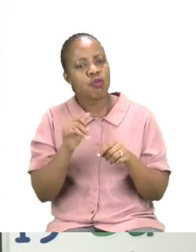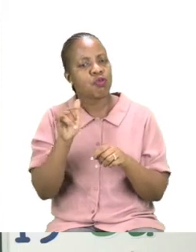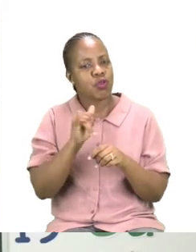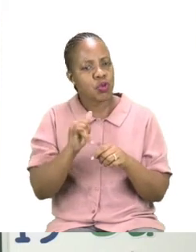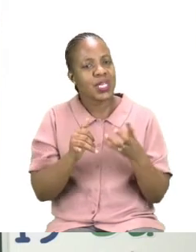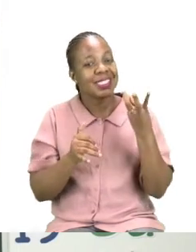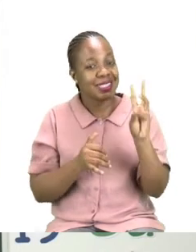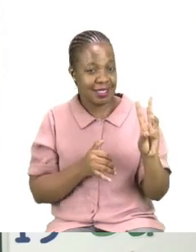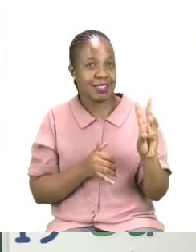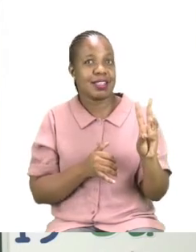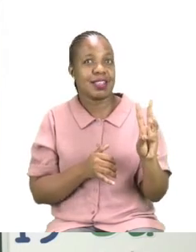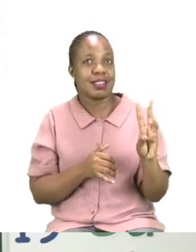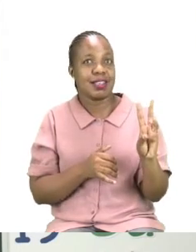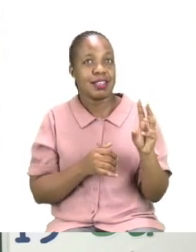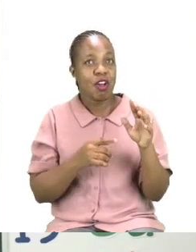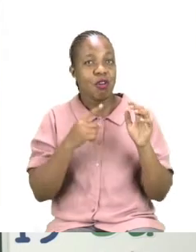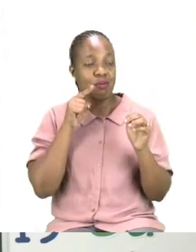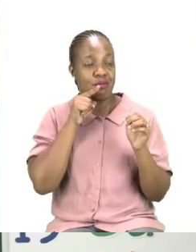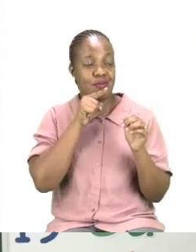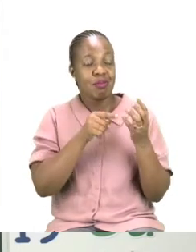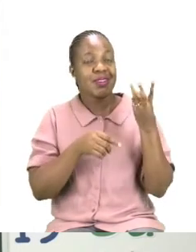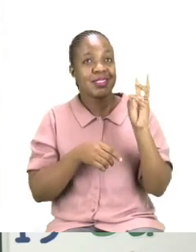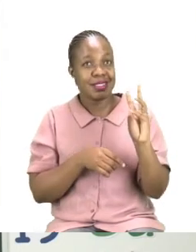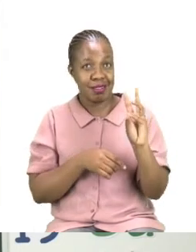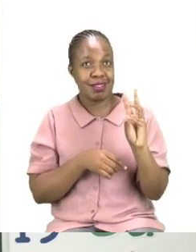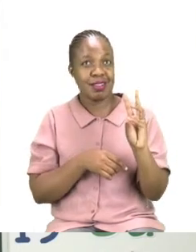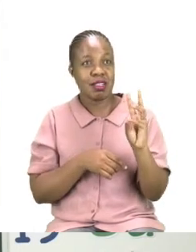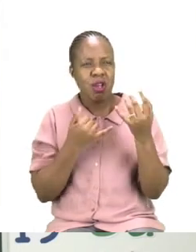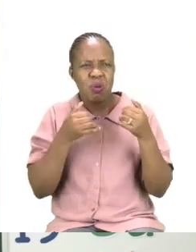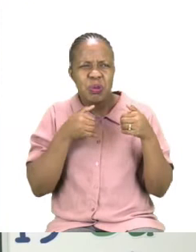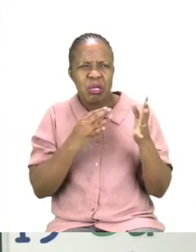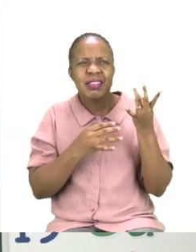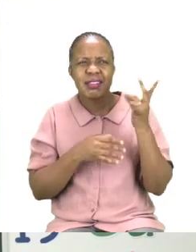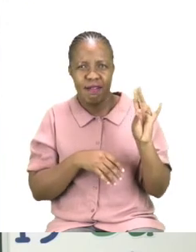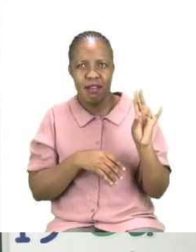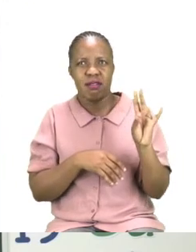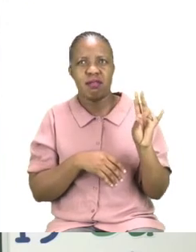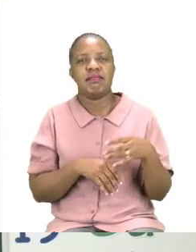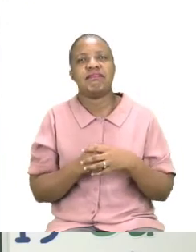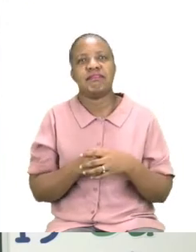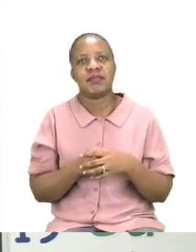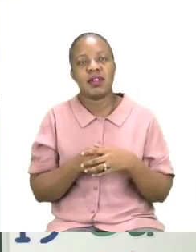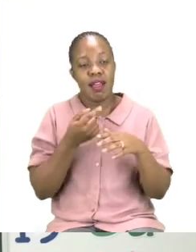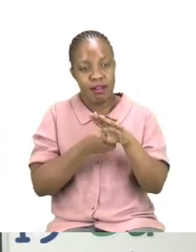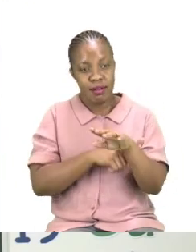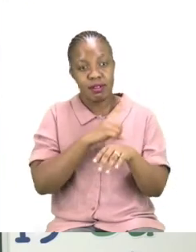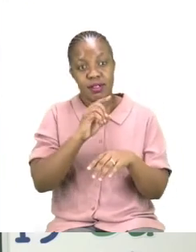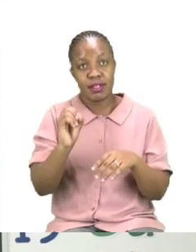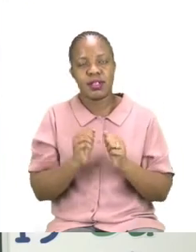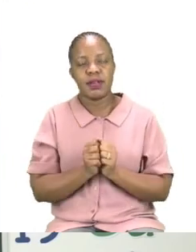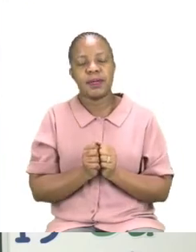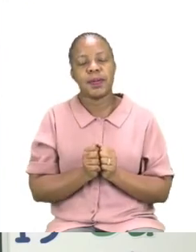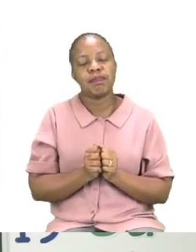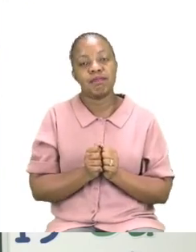answer. So if we point to 6, we will be starting at the next number till we get to 10. Are we